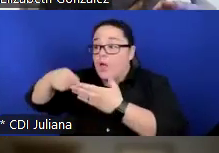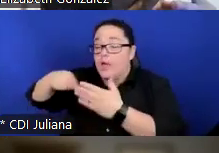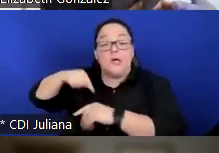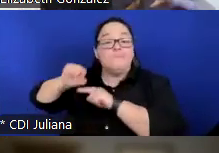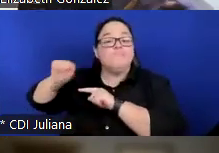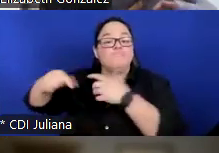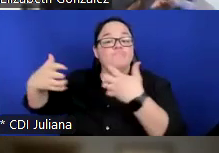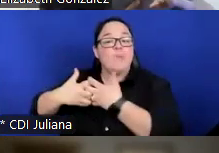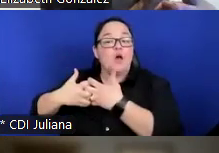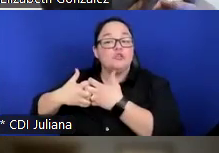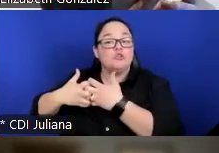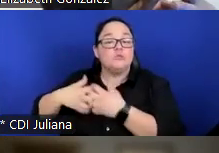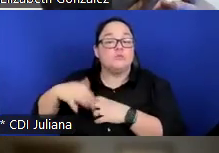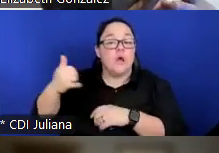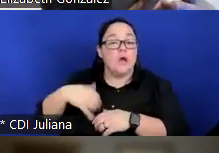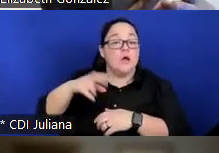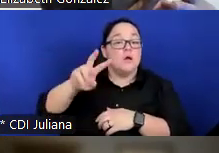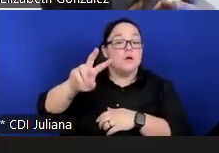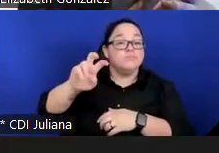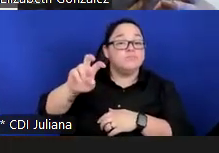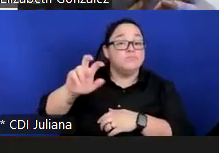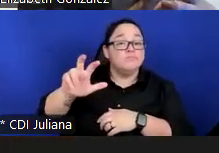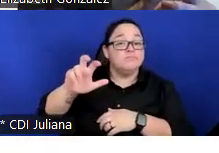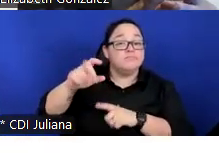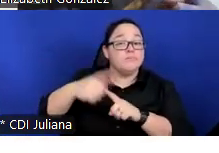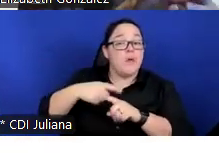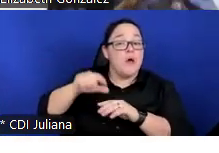month on those credit cards.